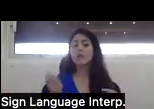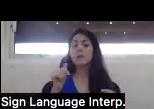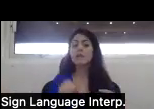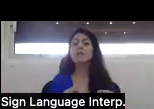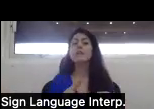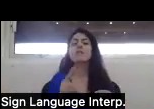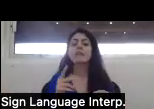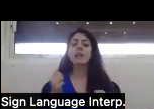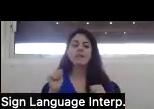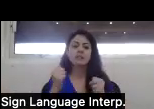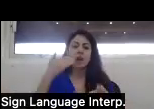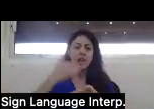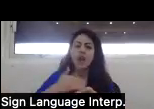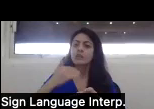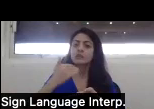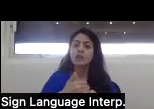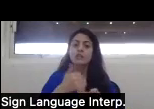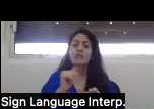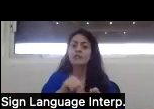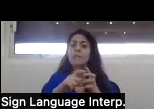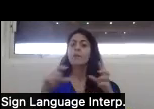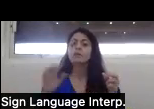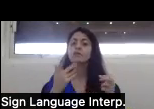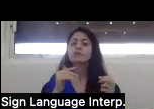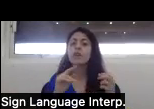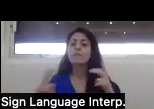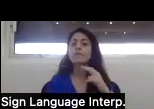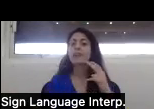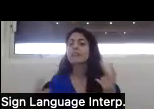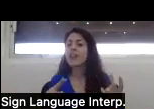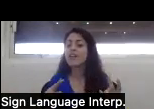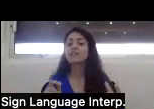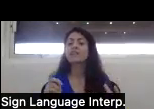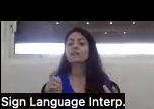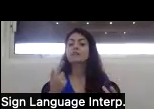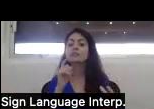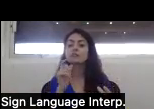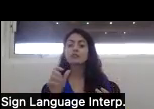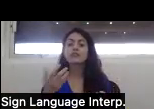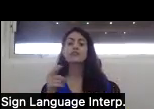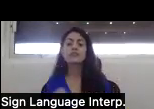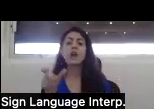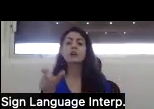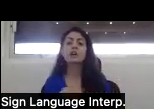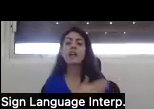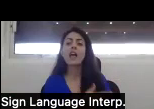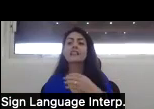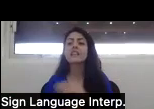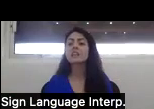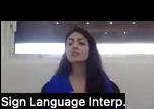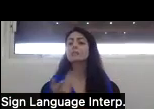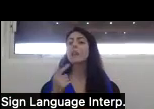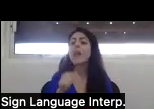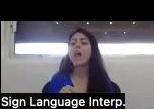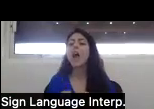of intellectual and learning disabilities, and this is something that we have explored in a forthcoming paper that will be launched